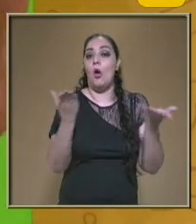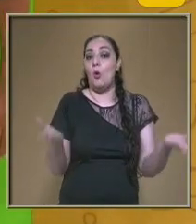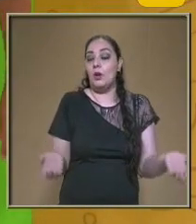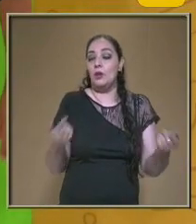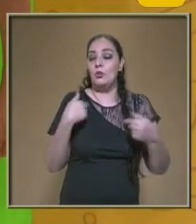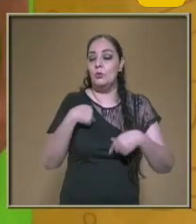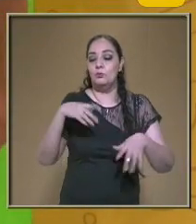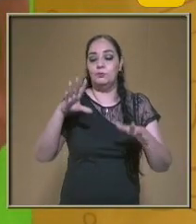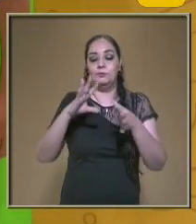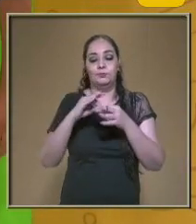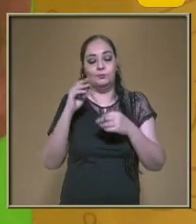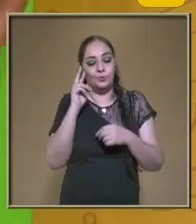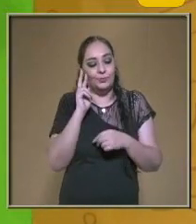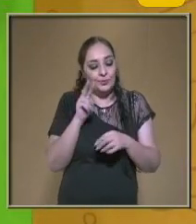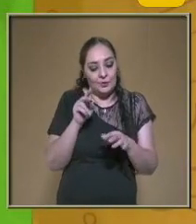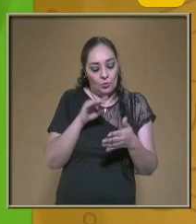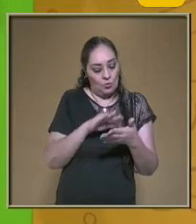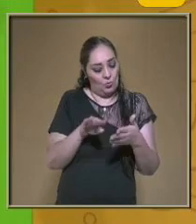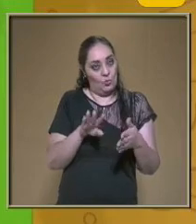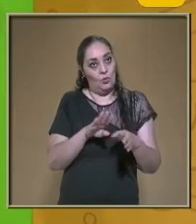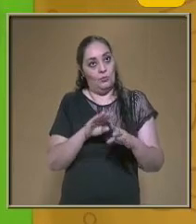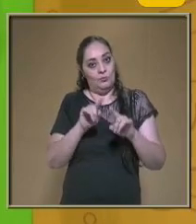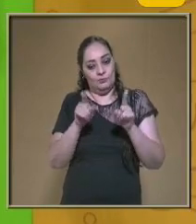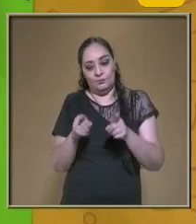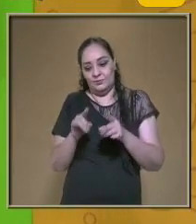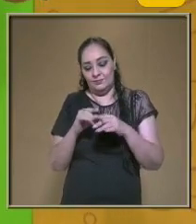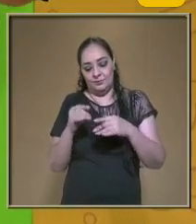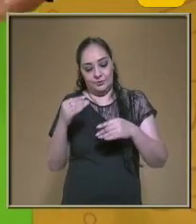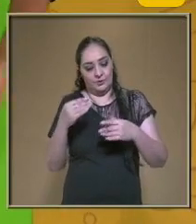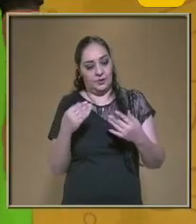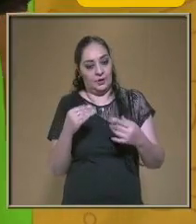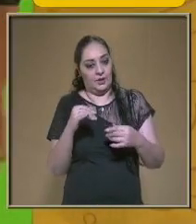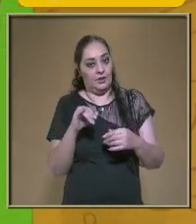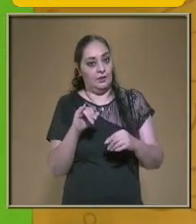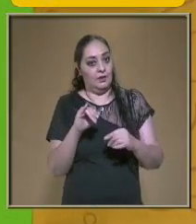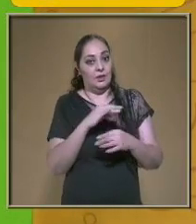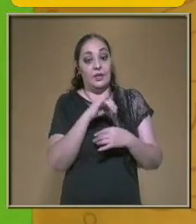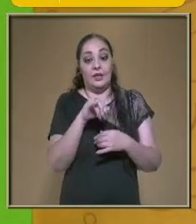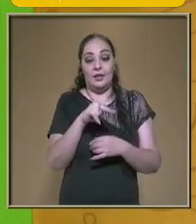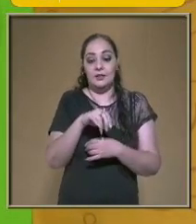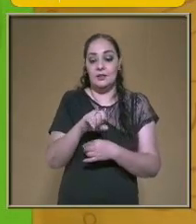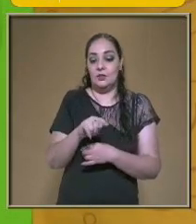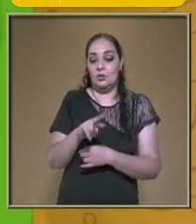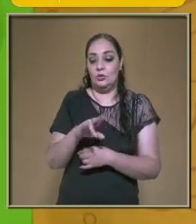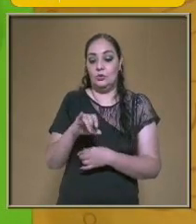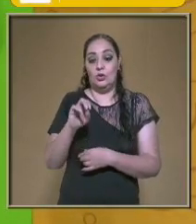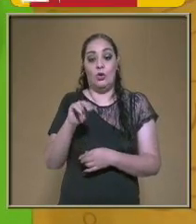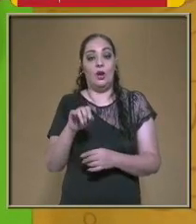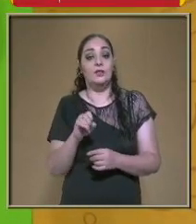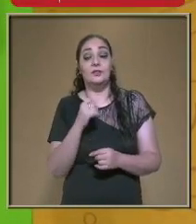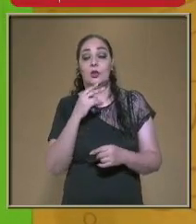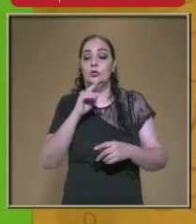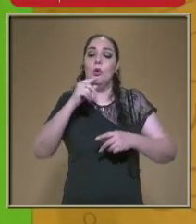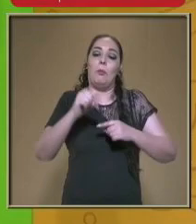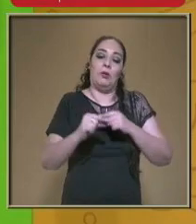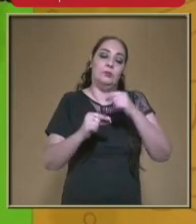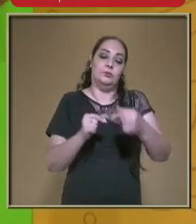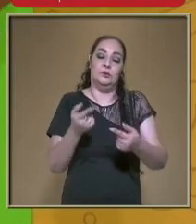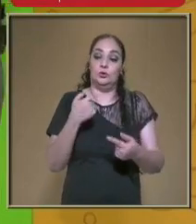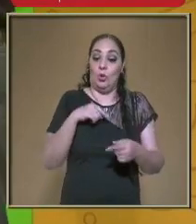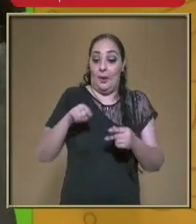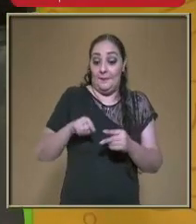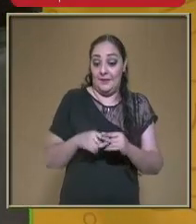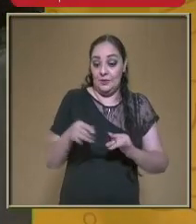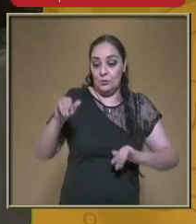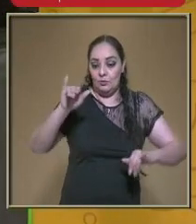the description of process, to the parentheses, instructions, and I start to do my